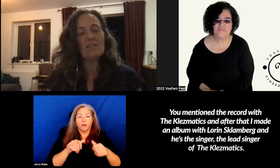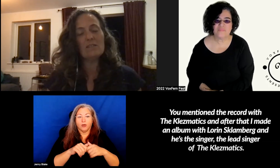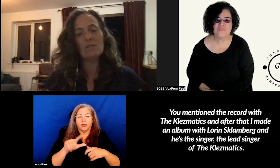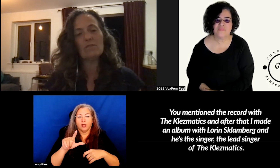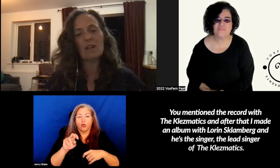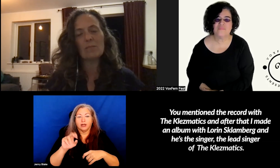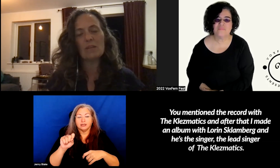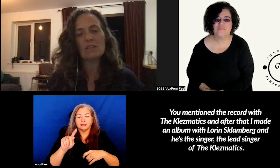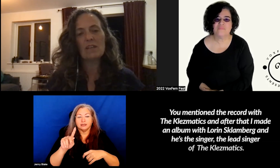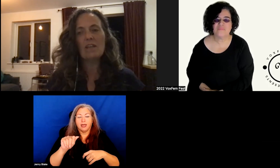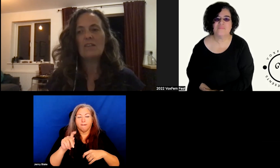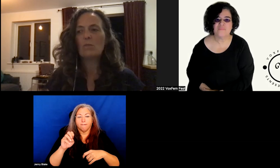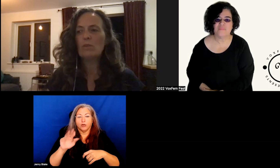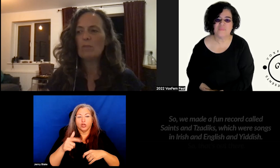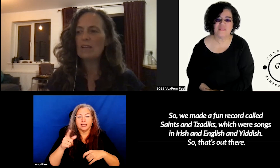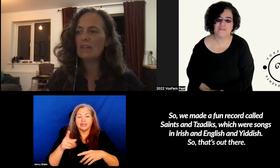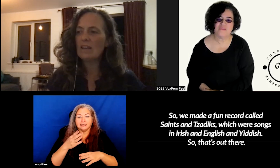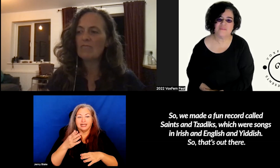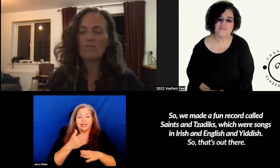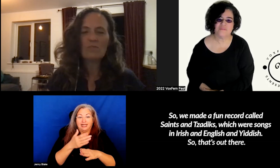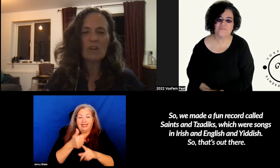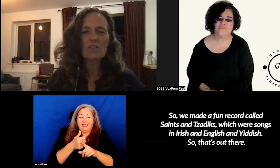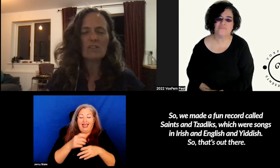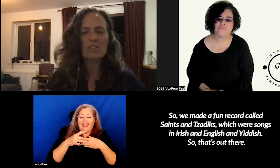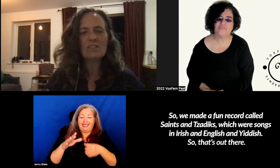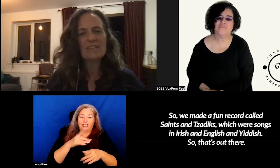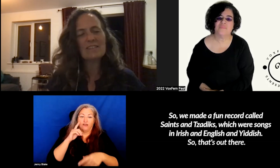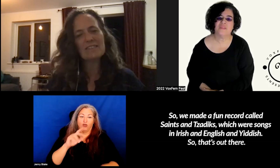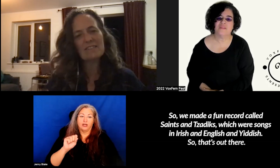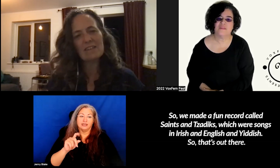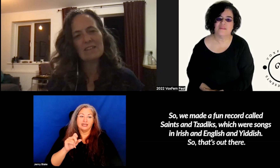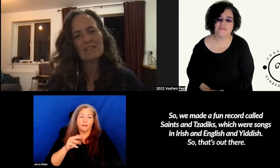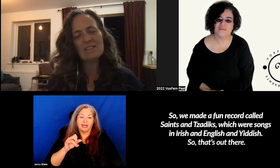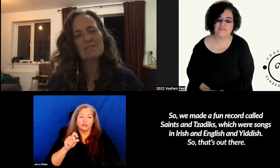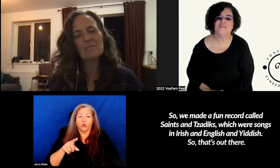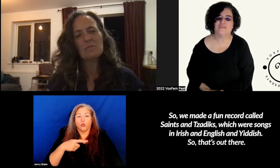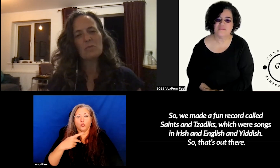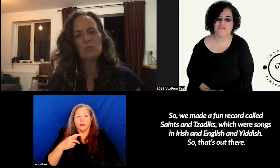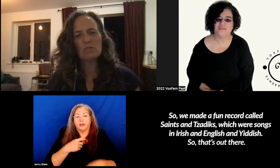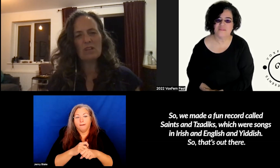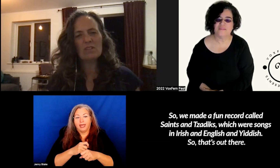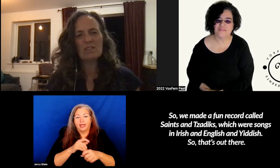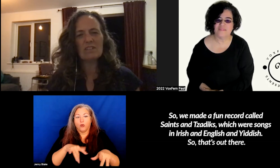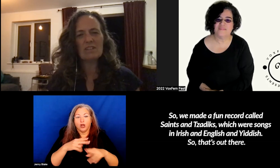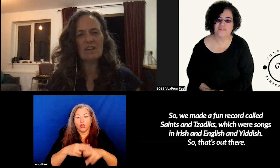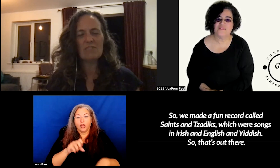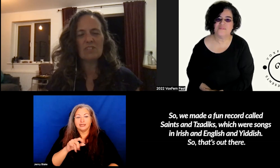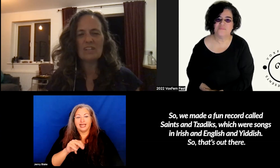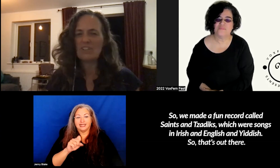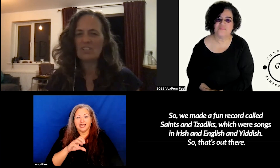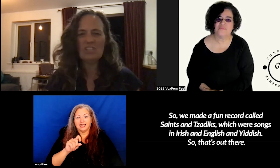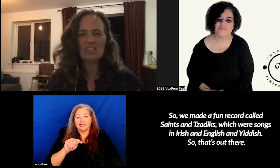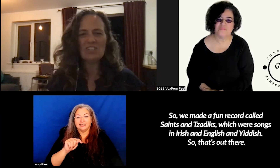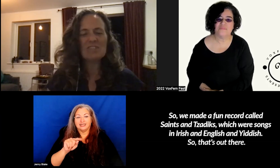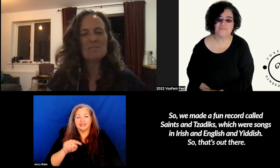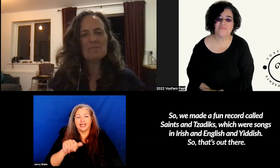the lead singer of the Klezmatics. So we made a fun record called Saints and Sadiqs, which was songs in Irish and